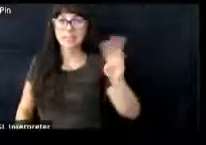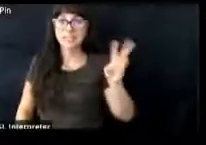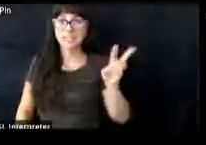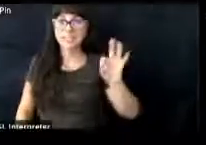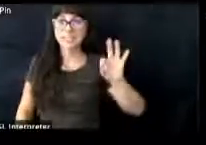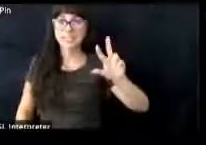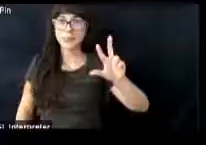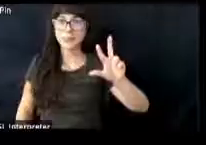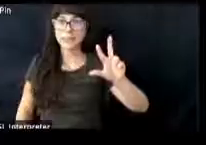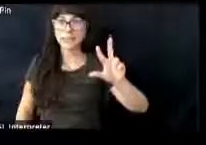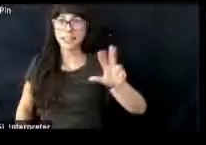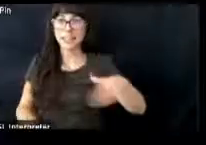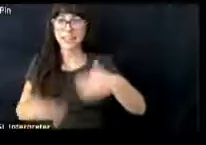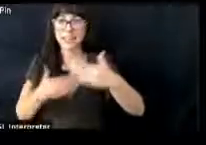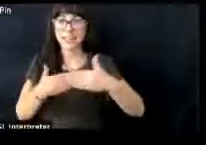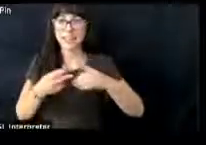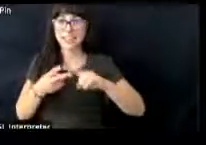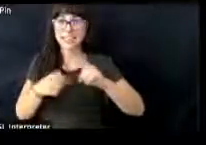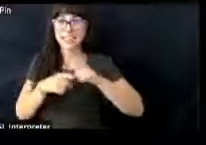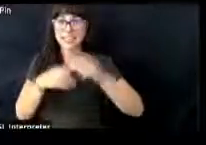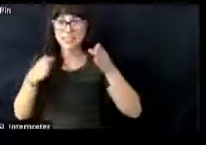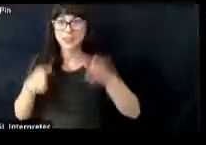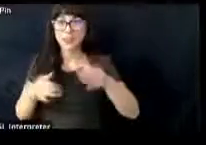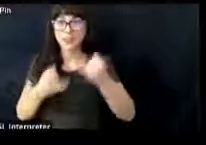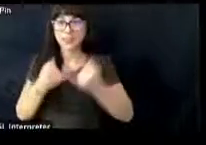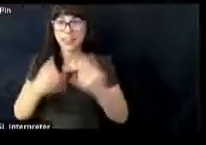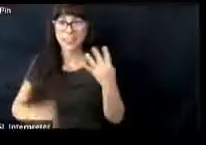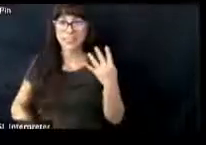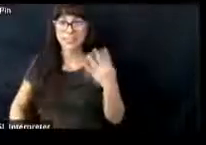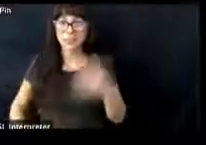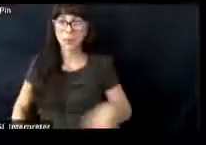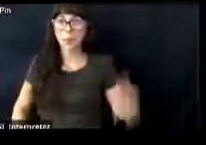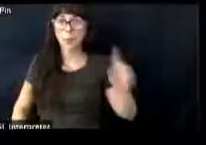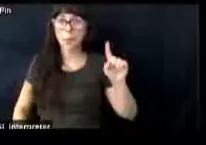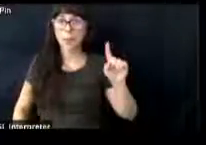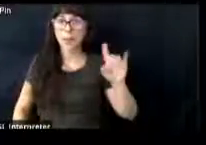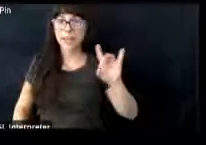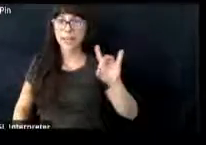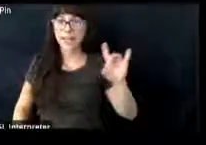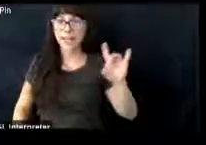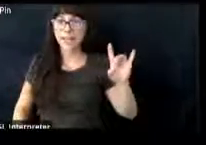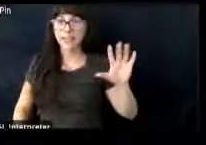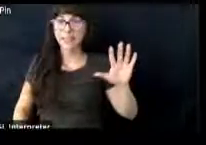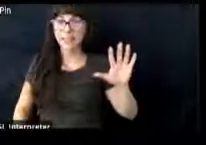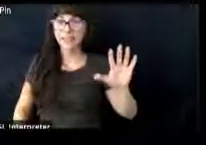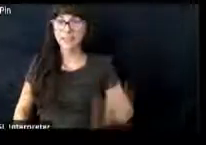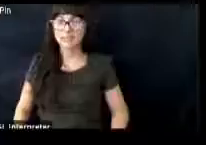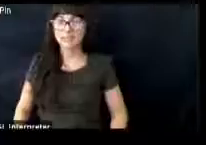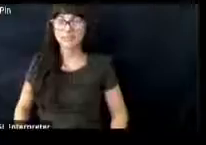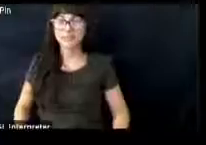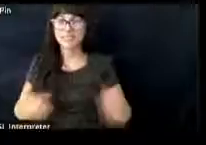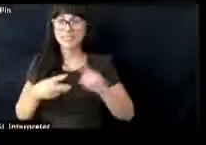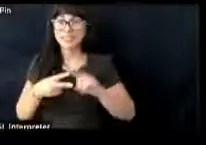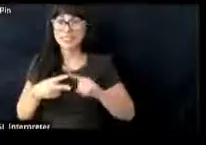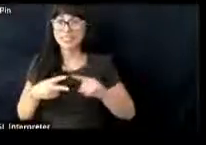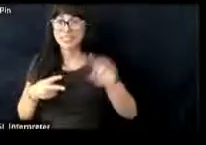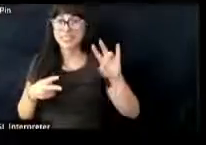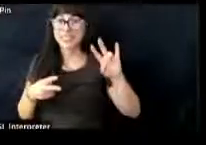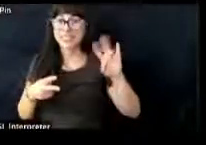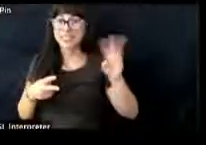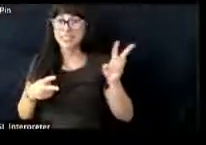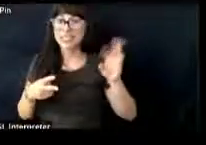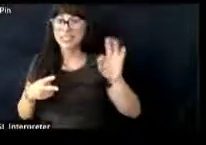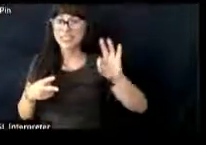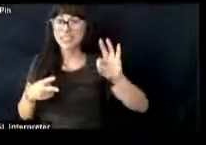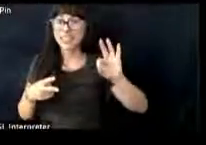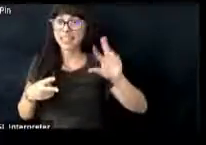7693. And then up next will be caller with the last four, 1885. Caller 7693,